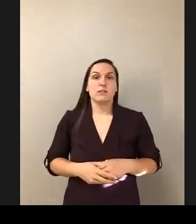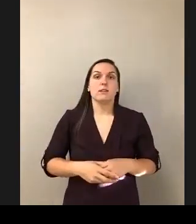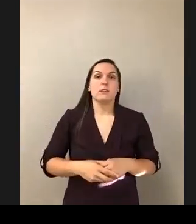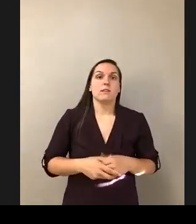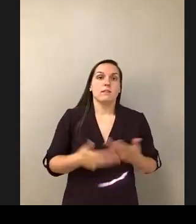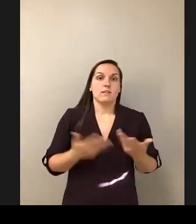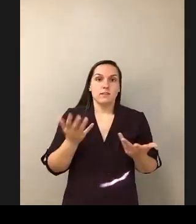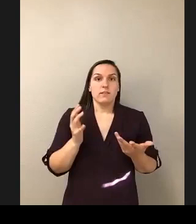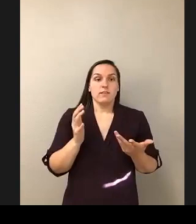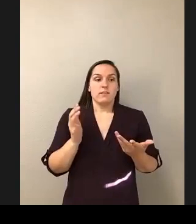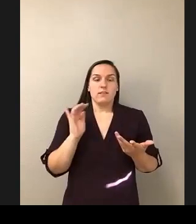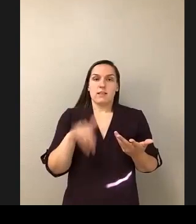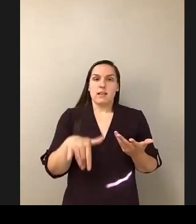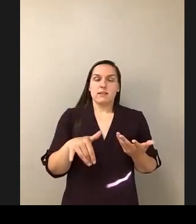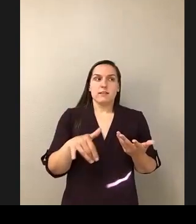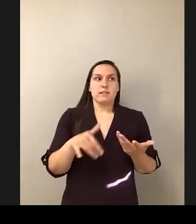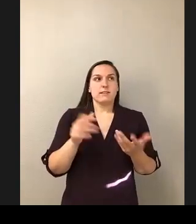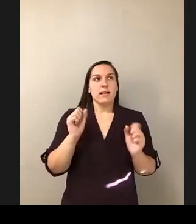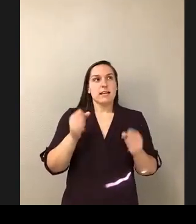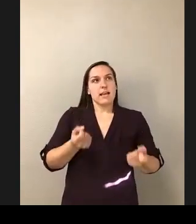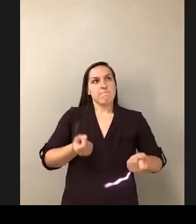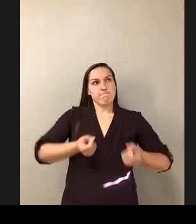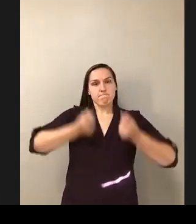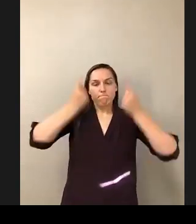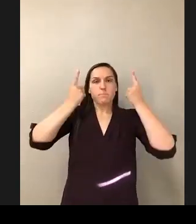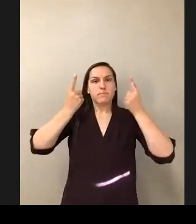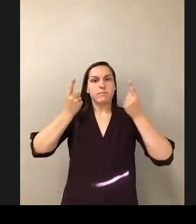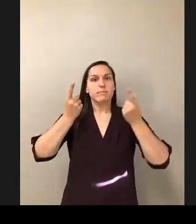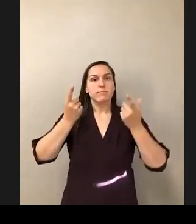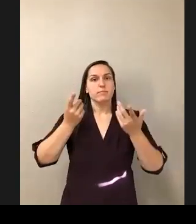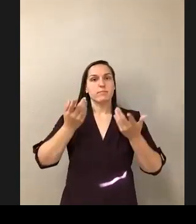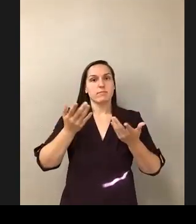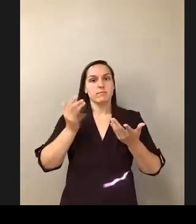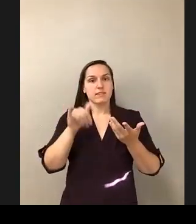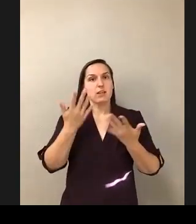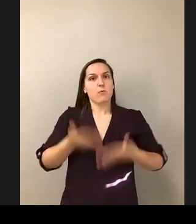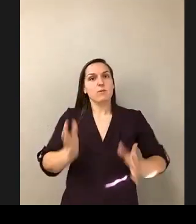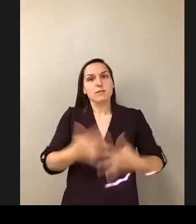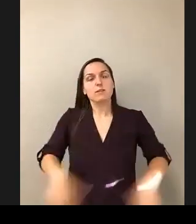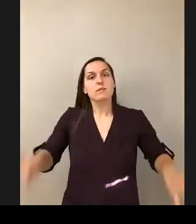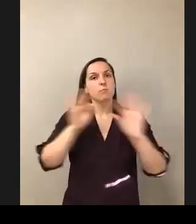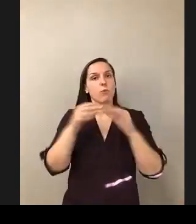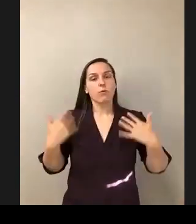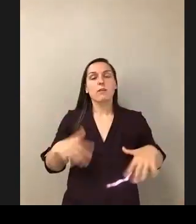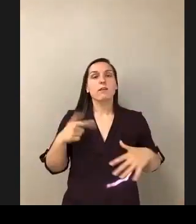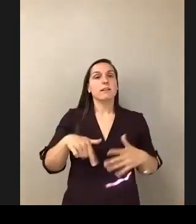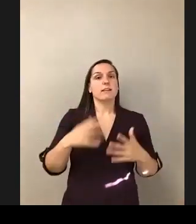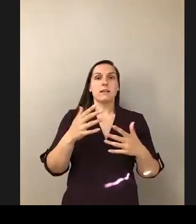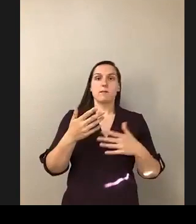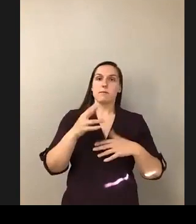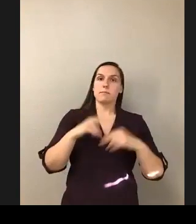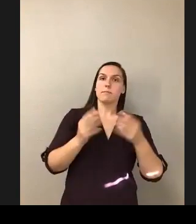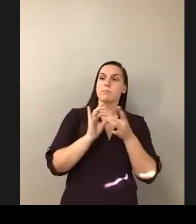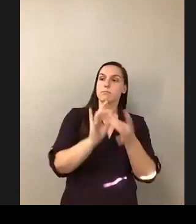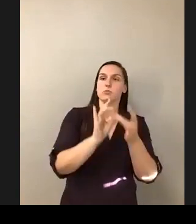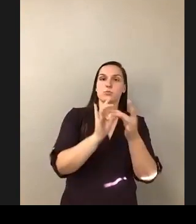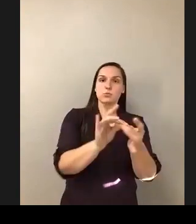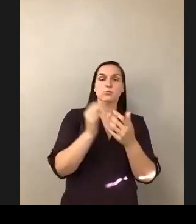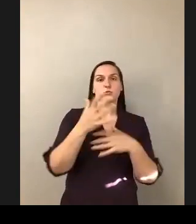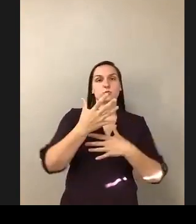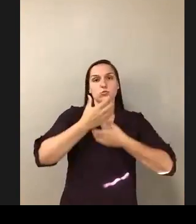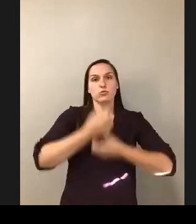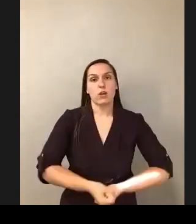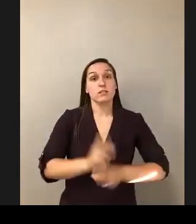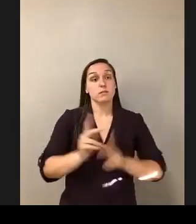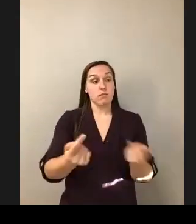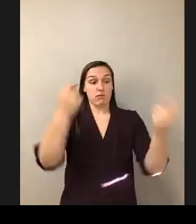fully understand it, I think, in a way that's really important. And also helps build trust. Most people, when they come to my